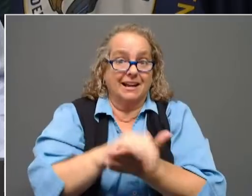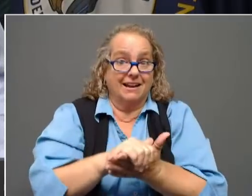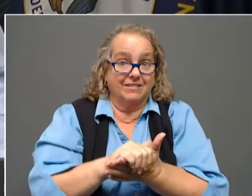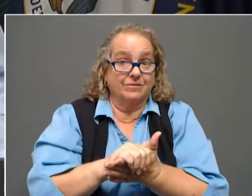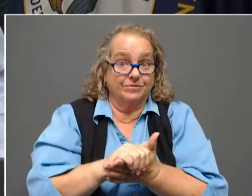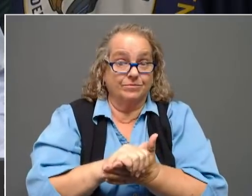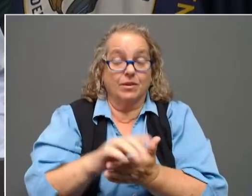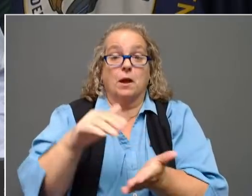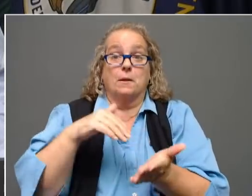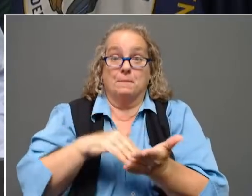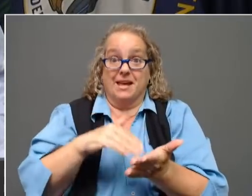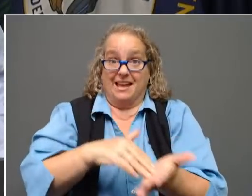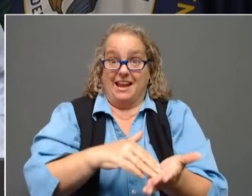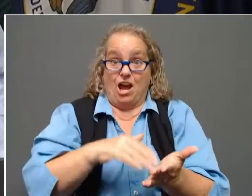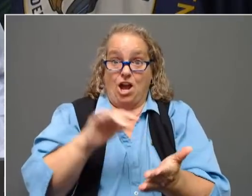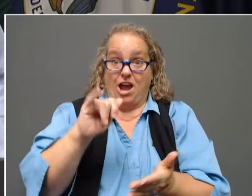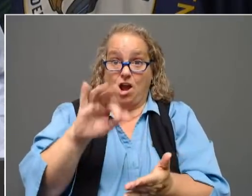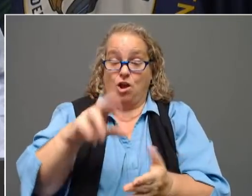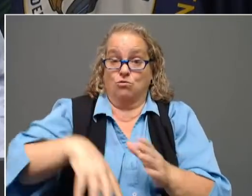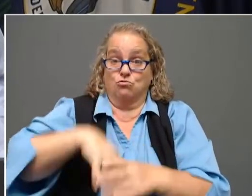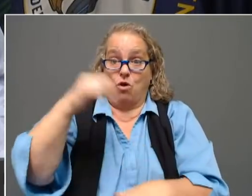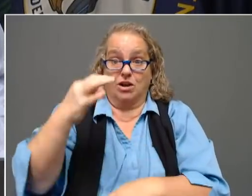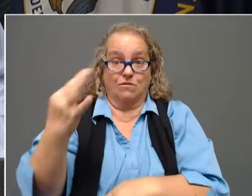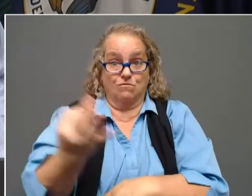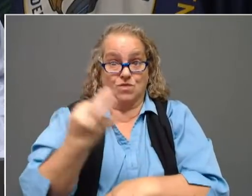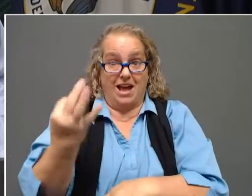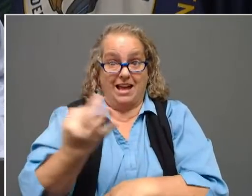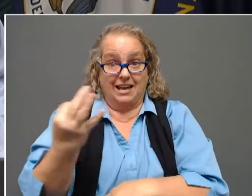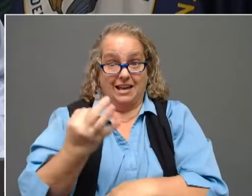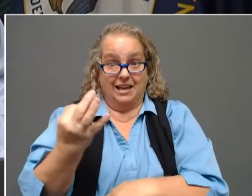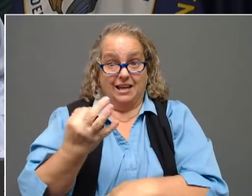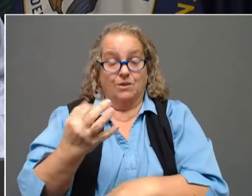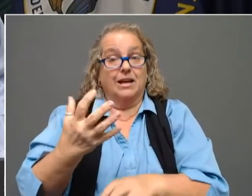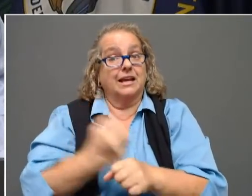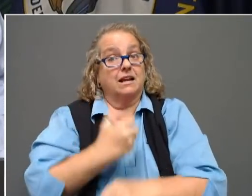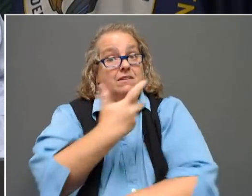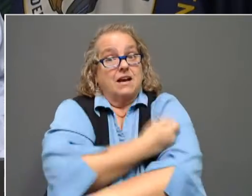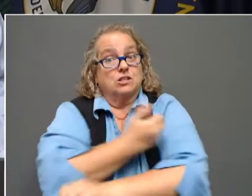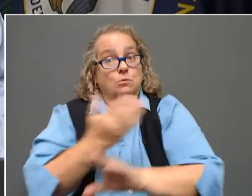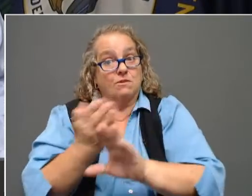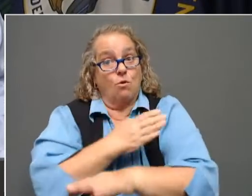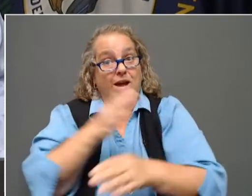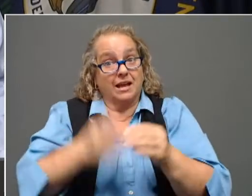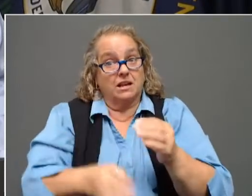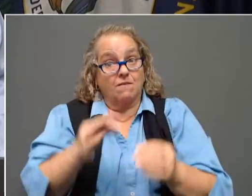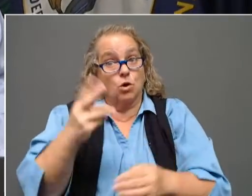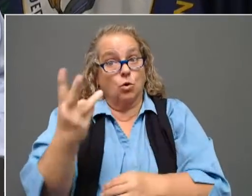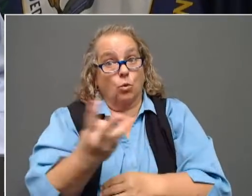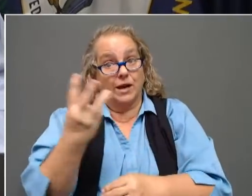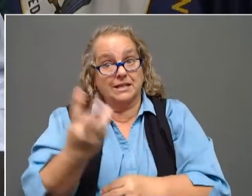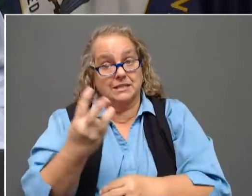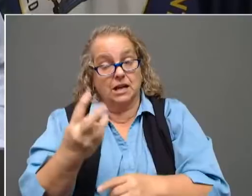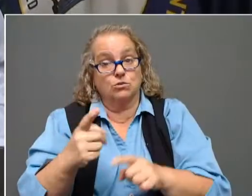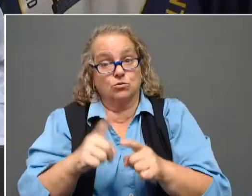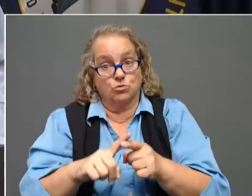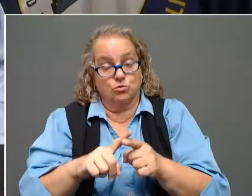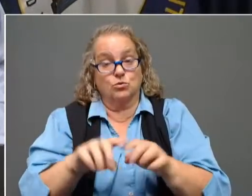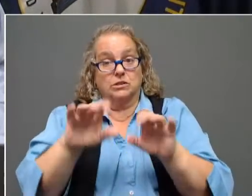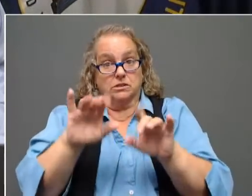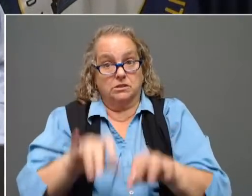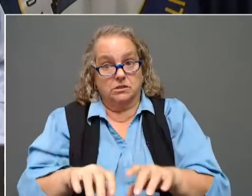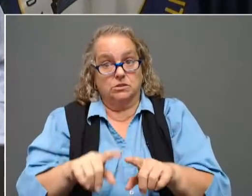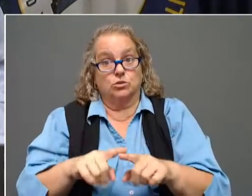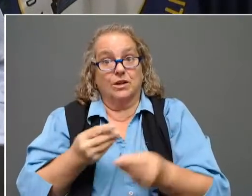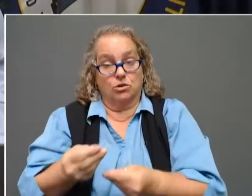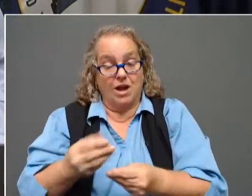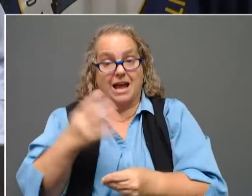We're announcing it on Friday. You got to get vaccinated before the end of Wednesday and register to do it. 5 kids going to